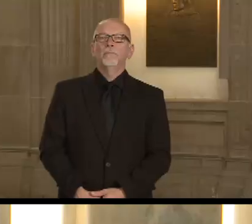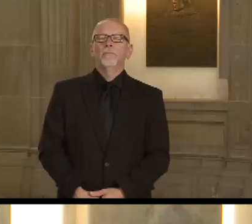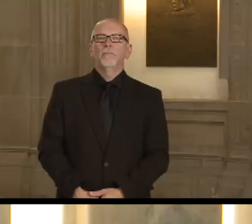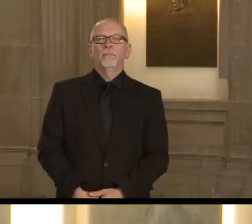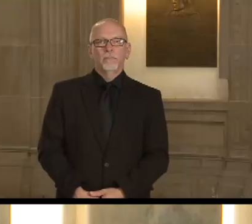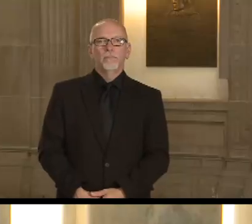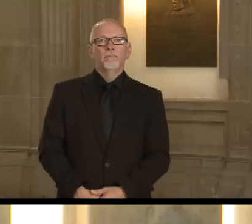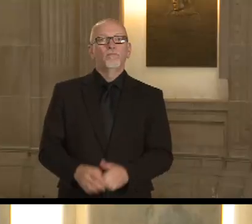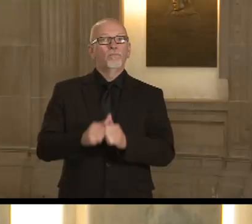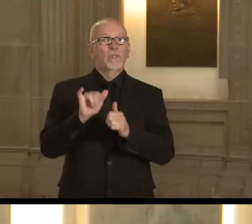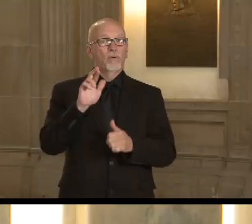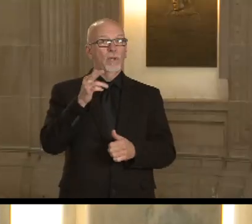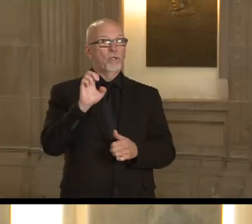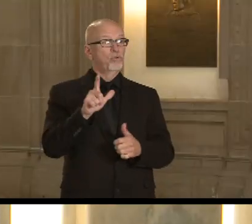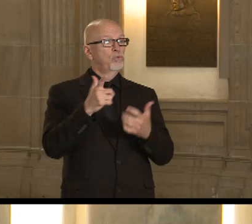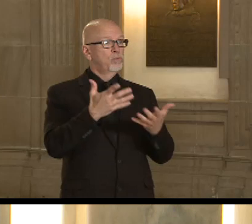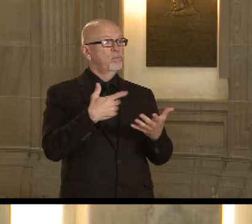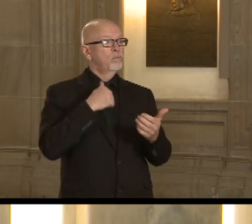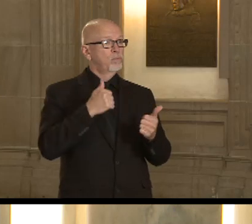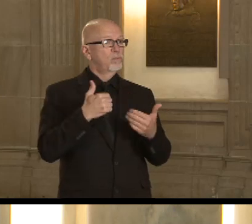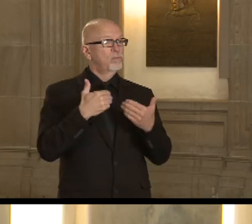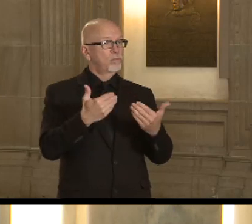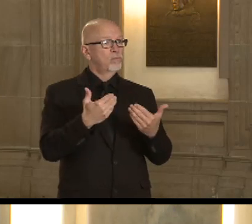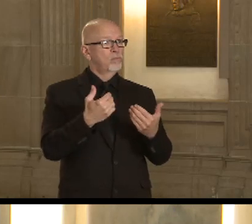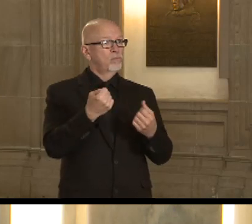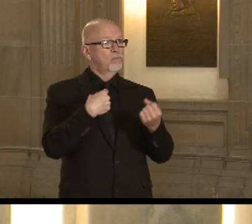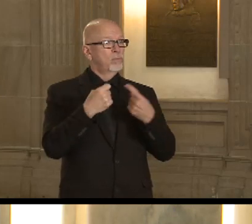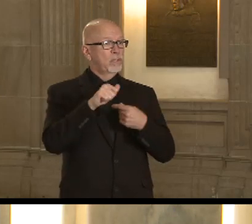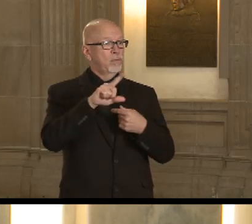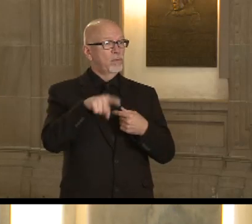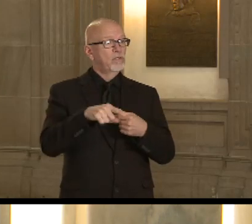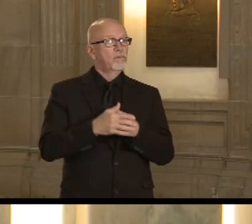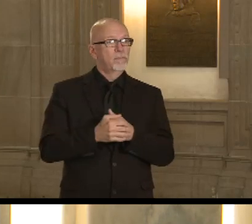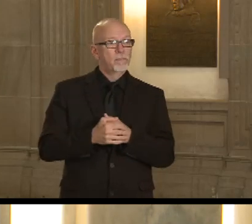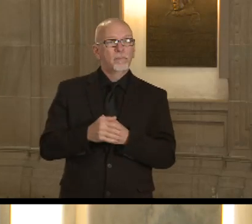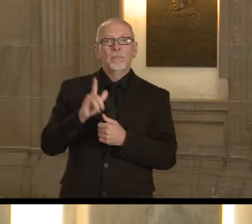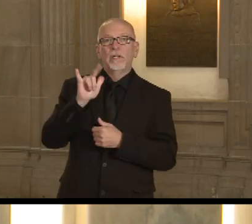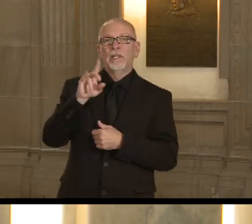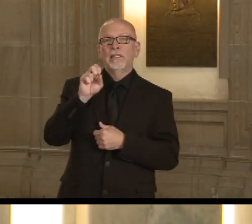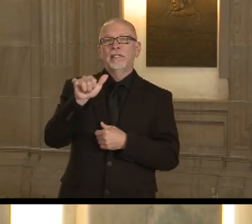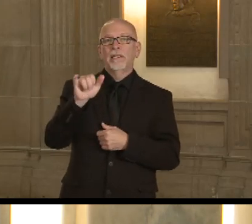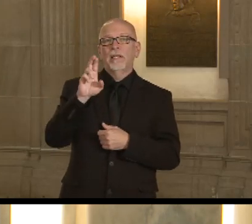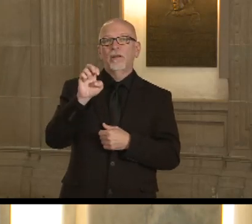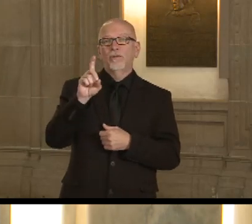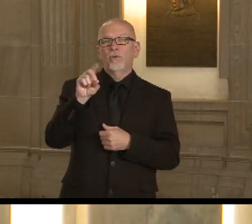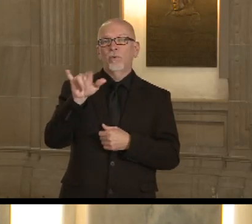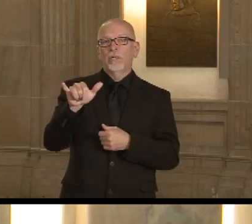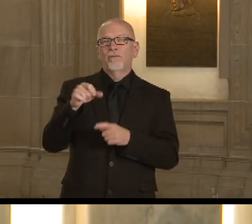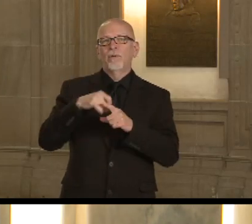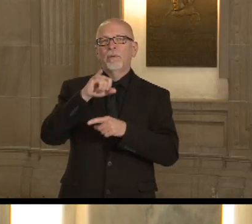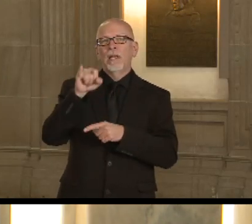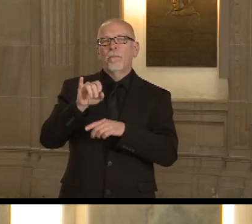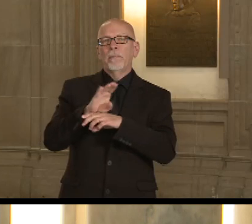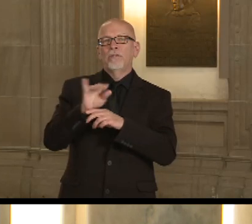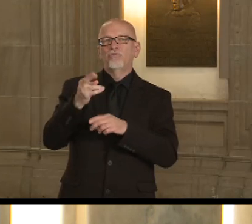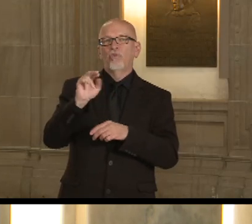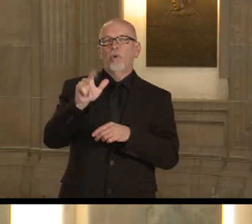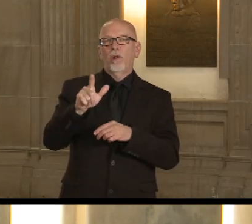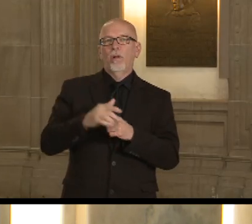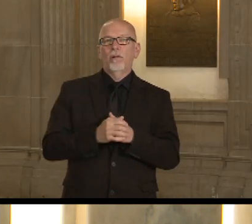And with that, Rachel, we'll take any questions. Lindsay Erdody, the Indianapolis Business